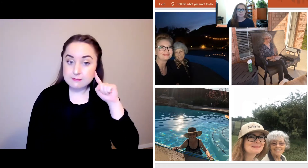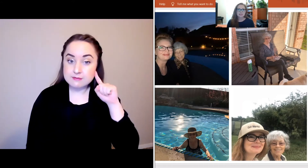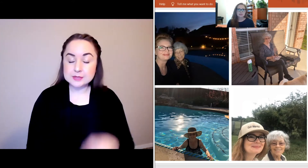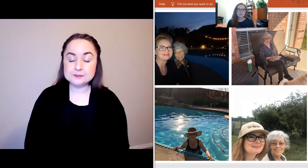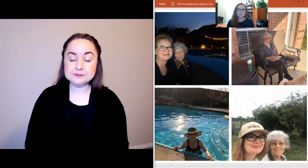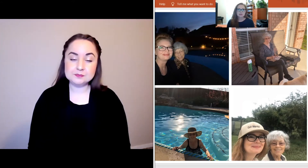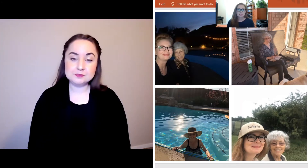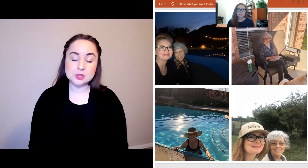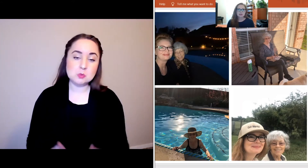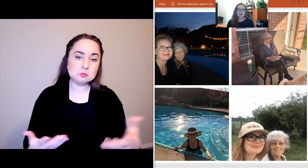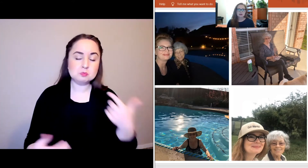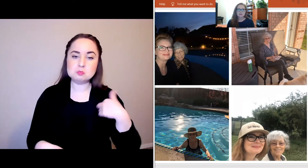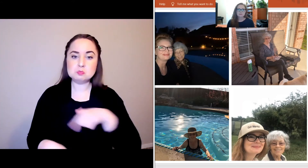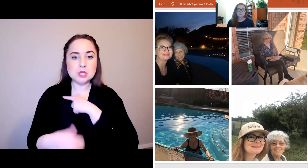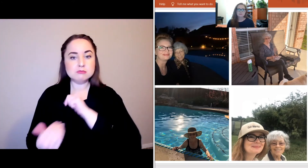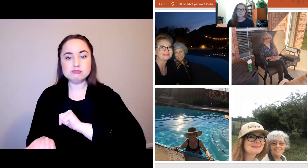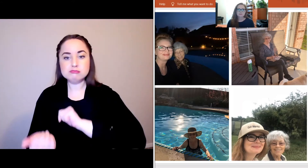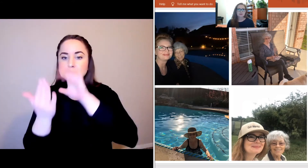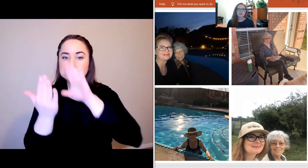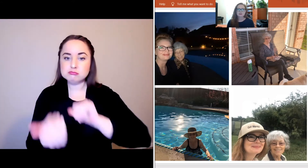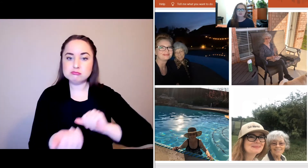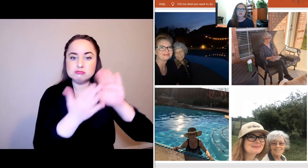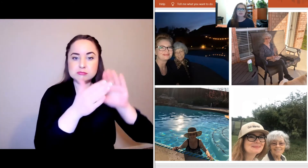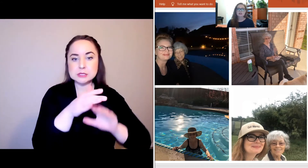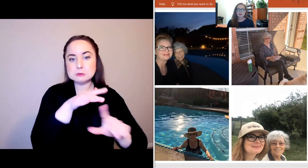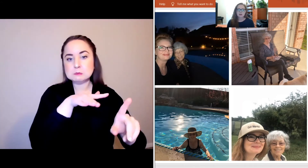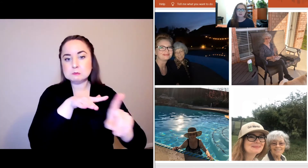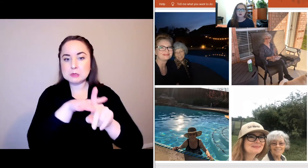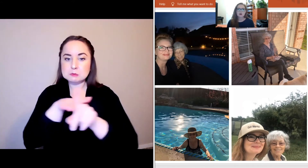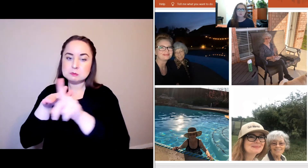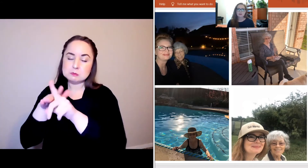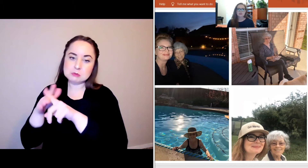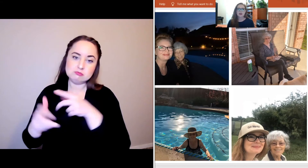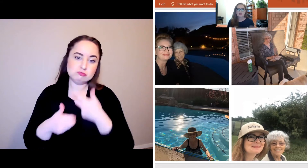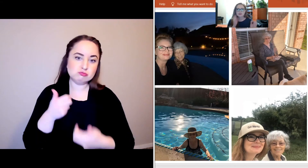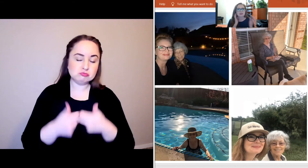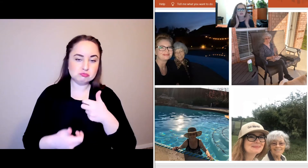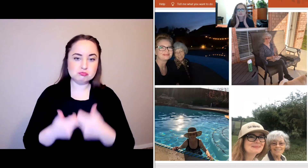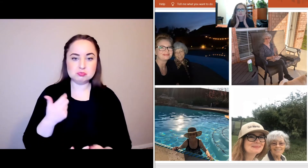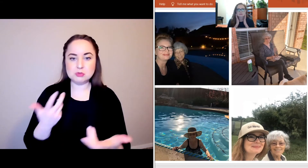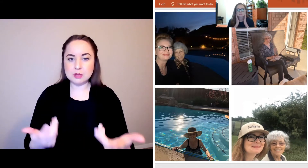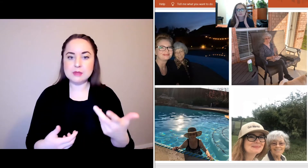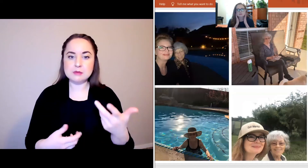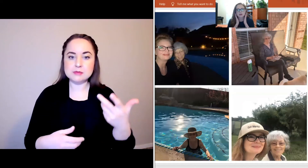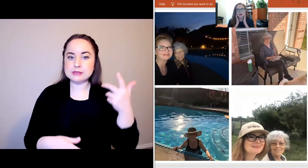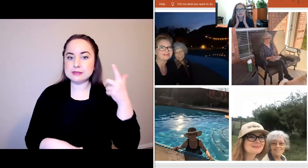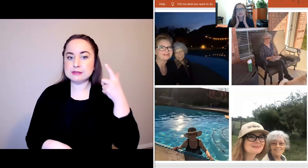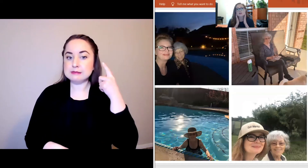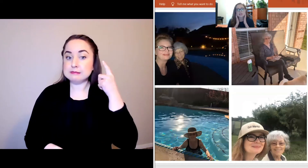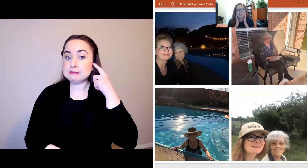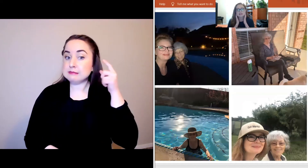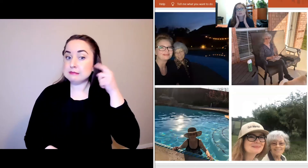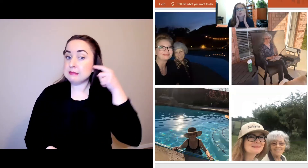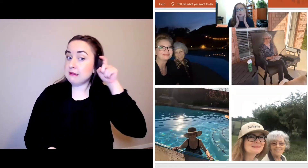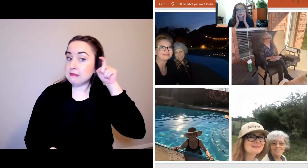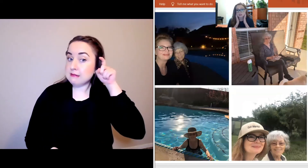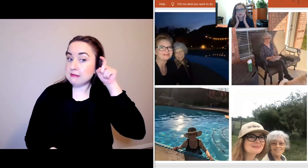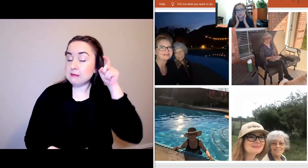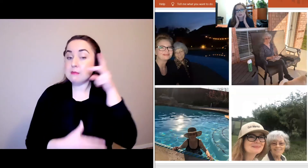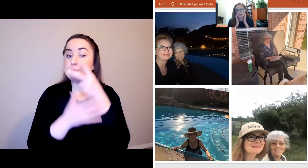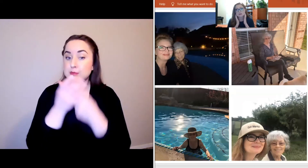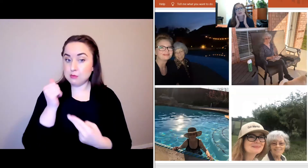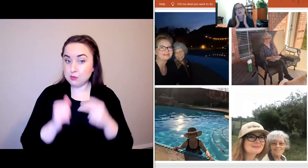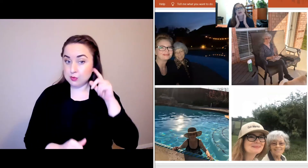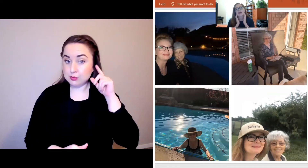we we deal with the um, the things that come along with having having hearing aids in both